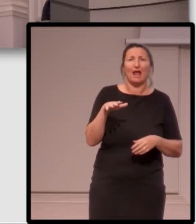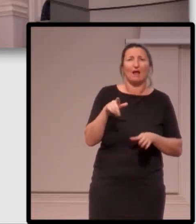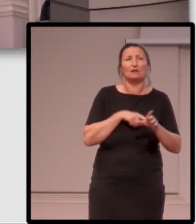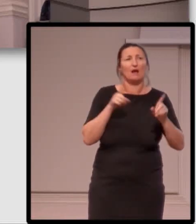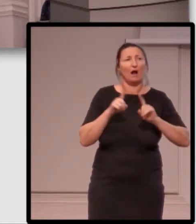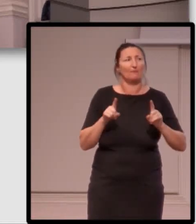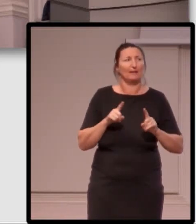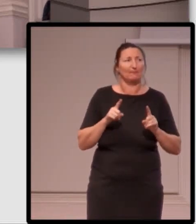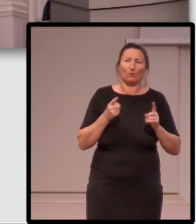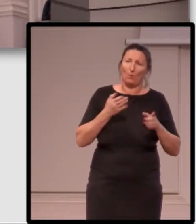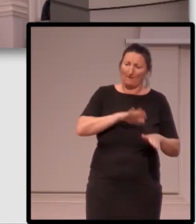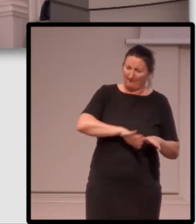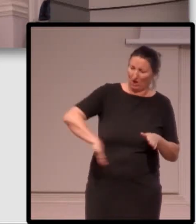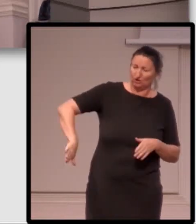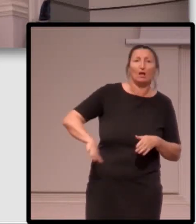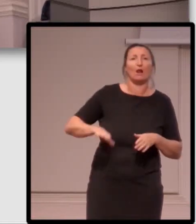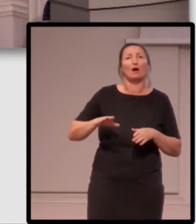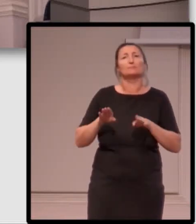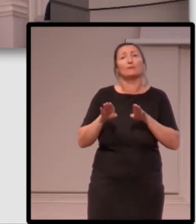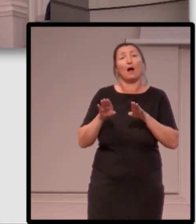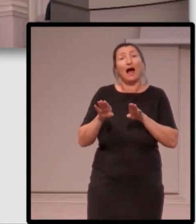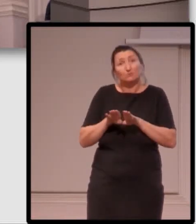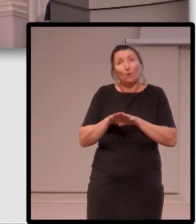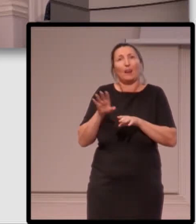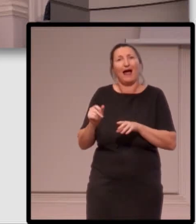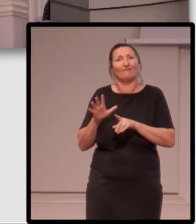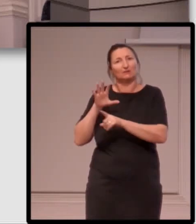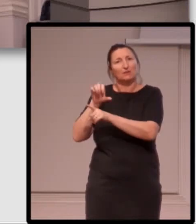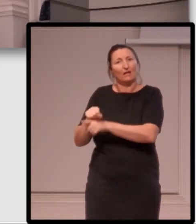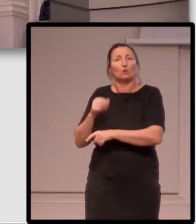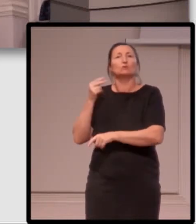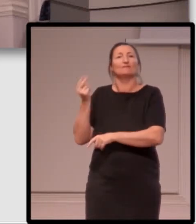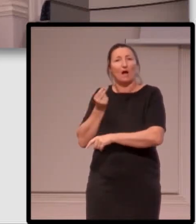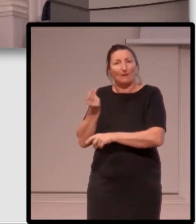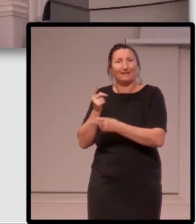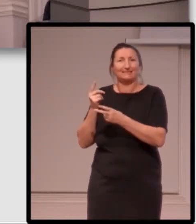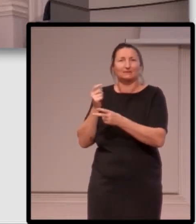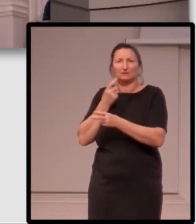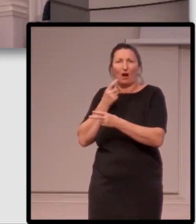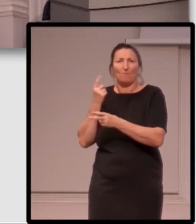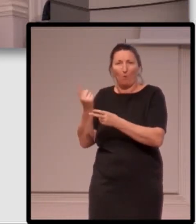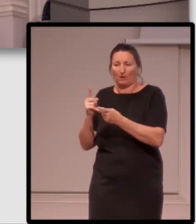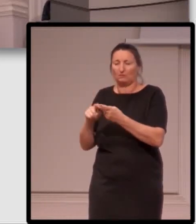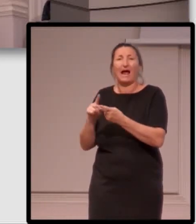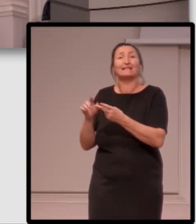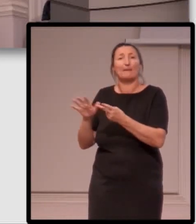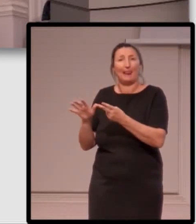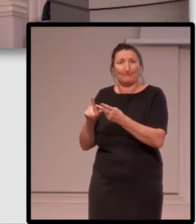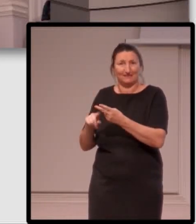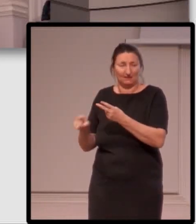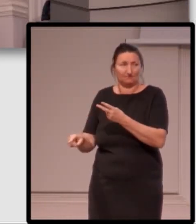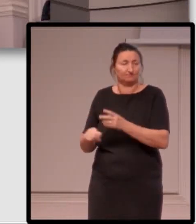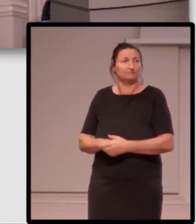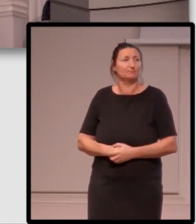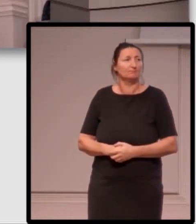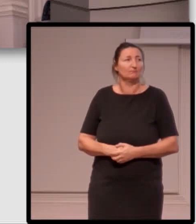who face marginalisation, but also maybe have epilepsy or diabetes type 1. And, one of the key things is that not